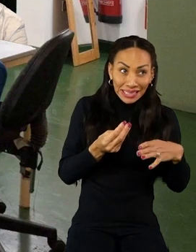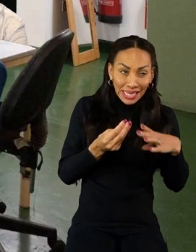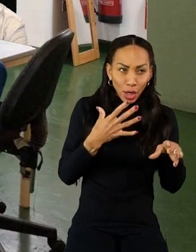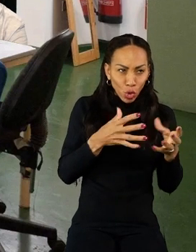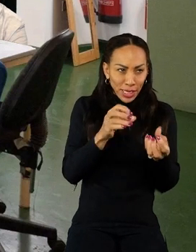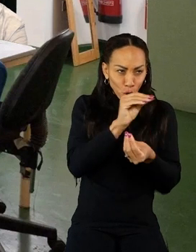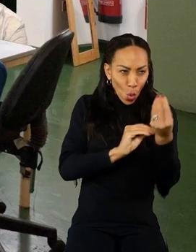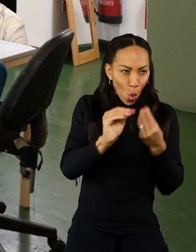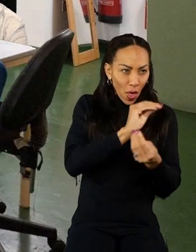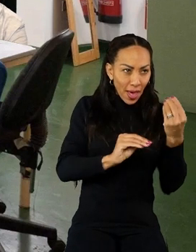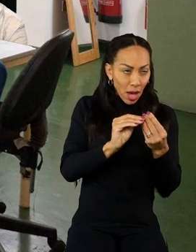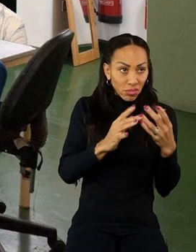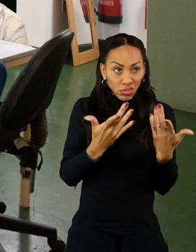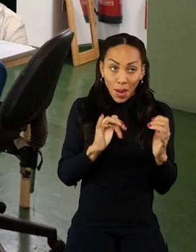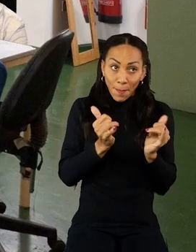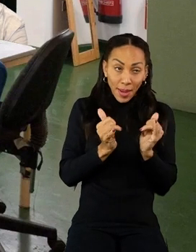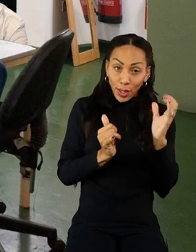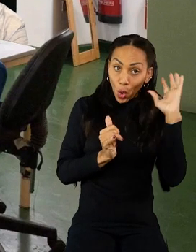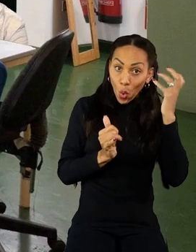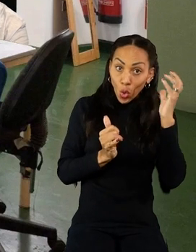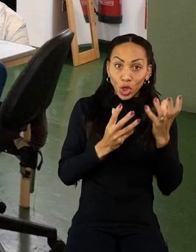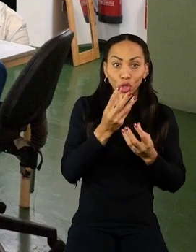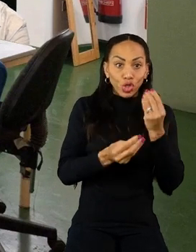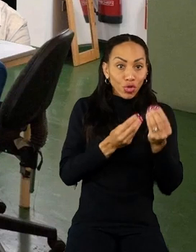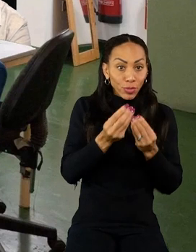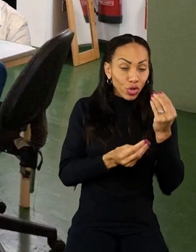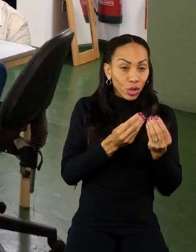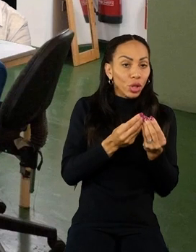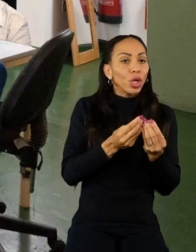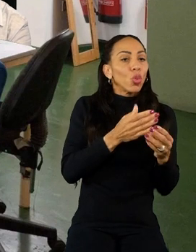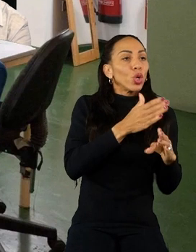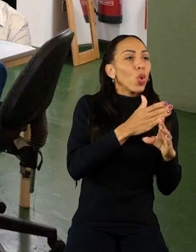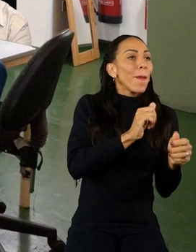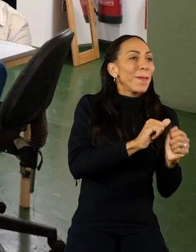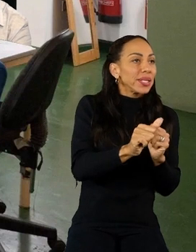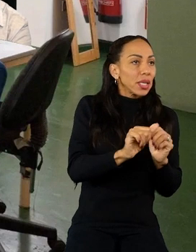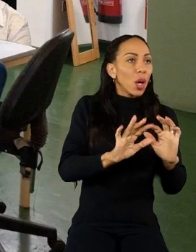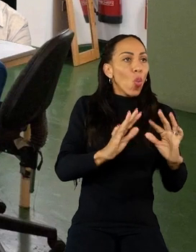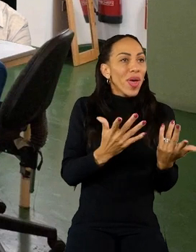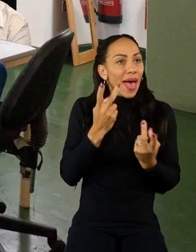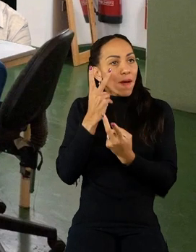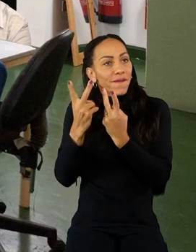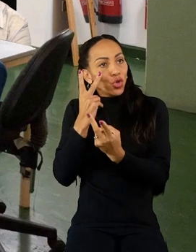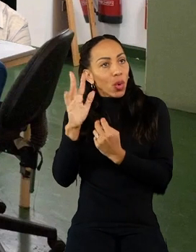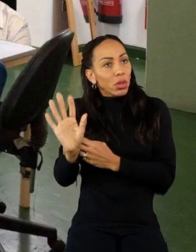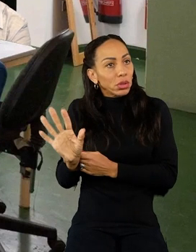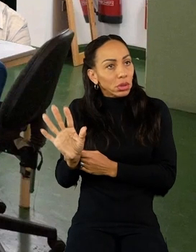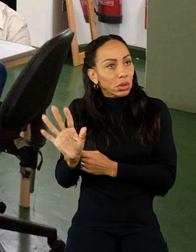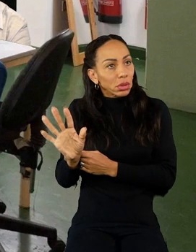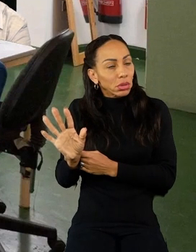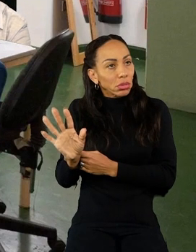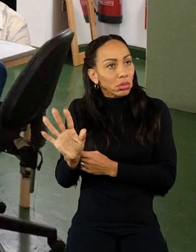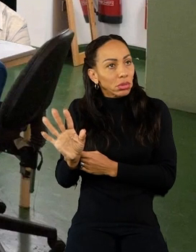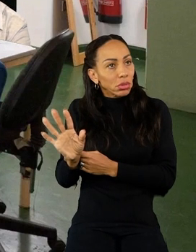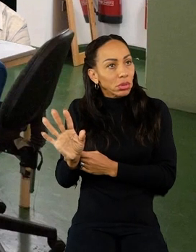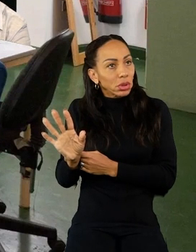guess, how much audio description is necessary, and perhaps audio description would work better